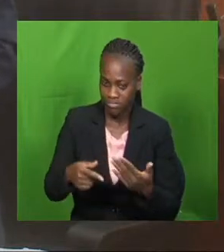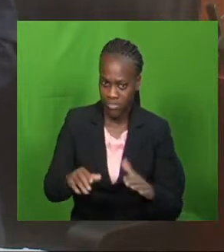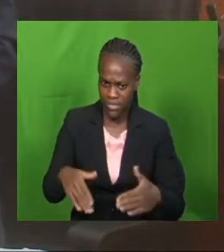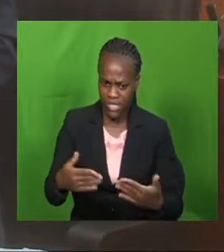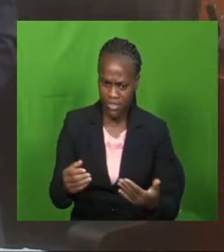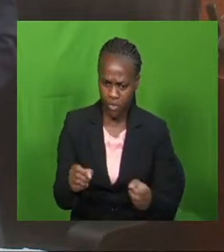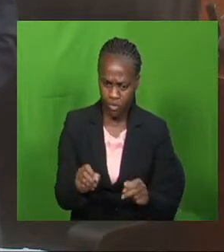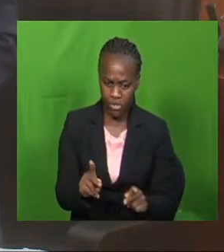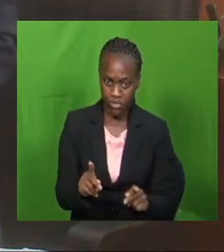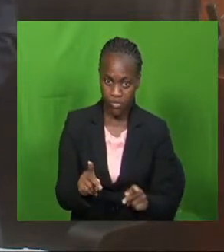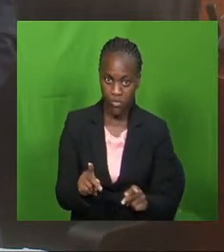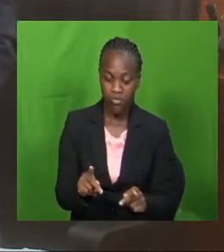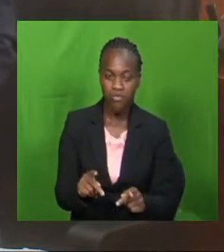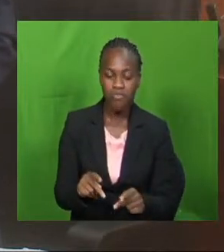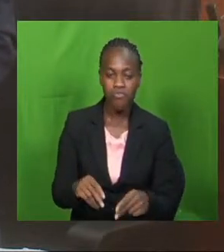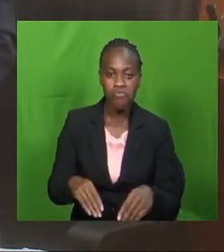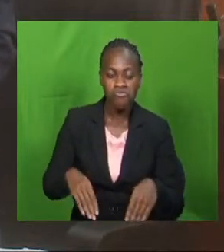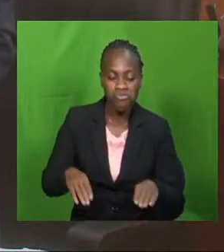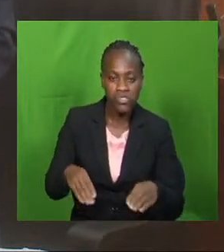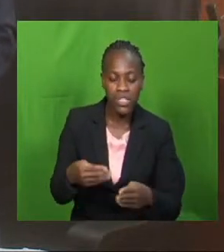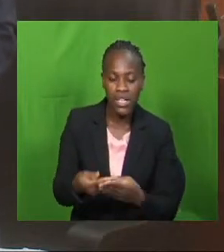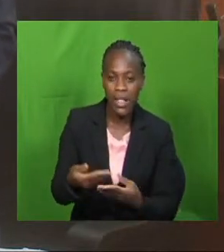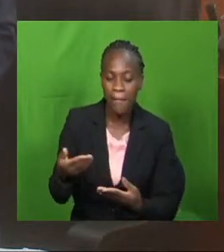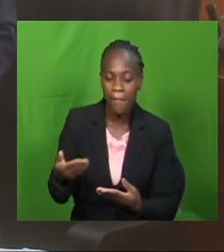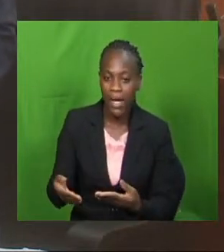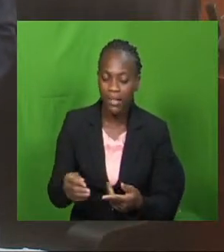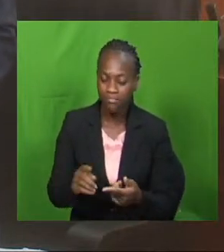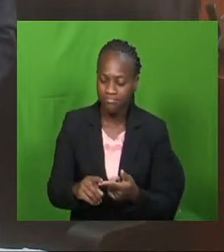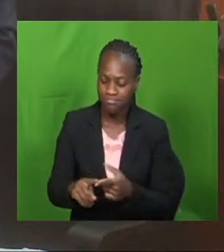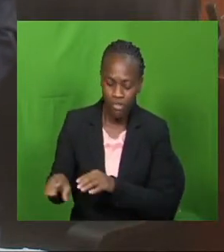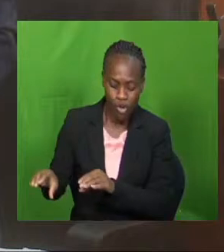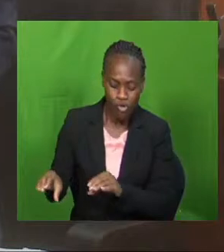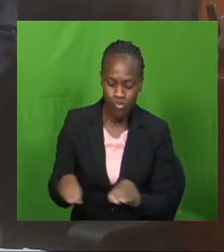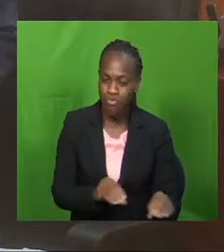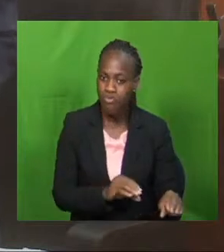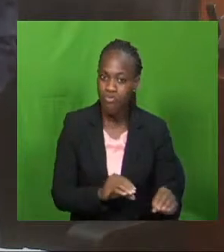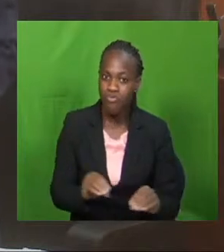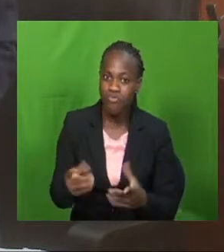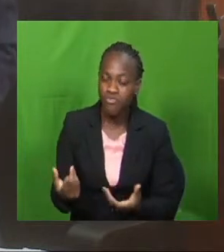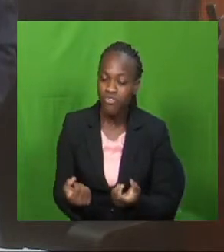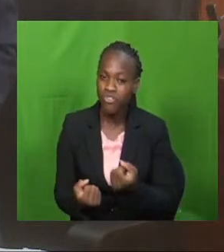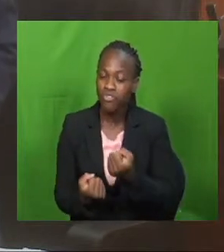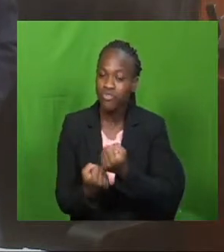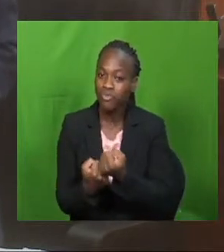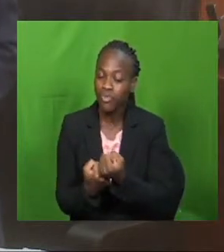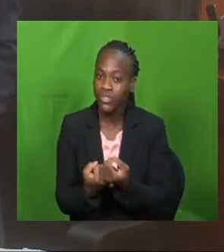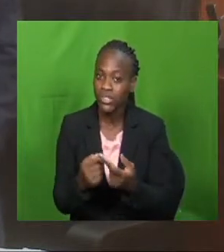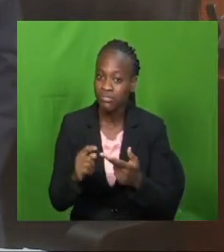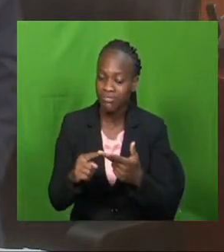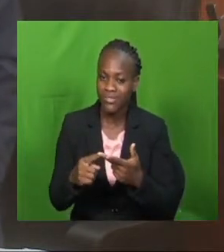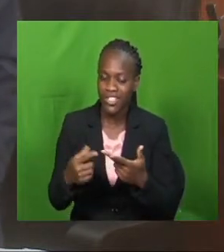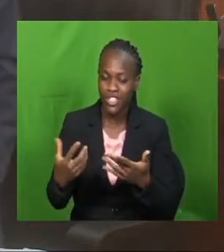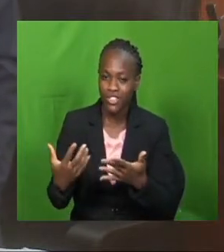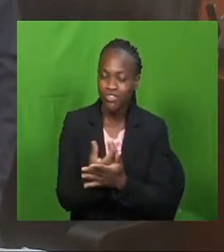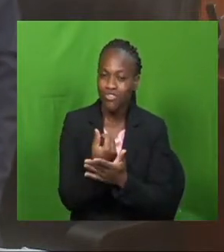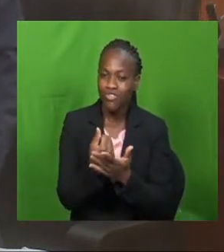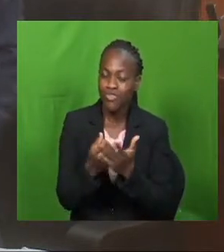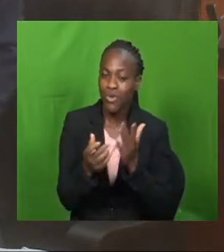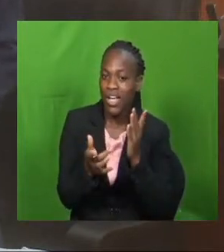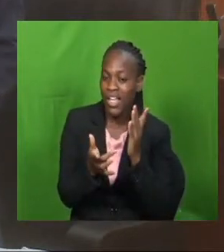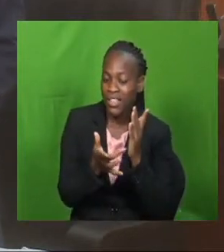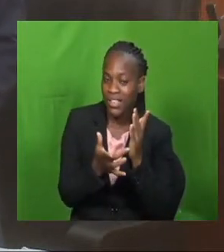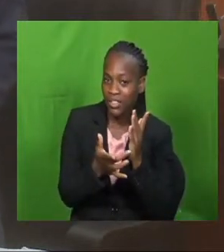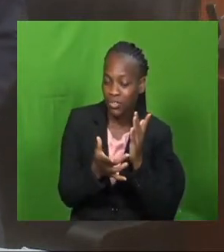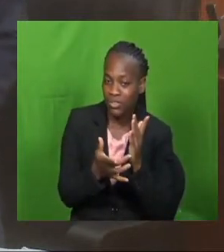and services, contribute to the movement of capital, introduce new technology to increase productivity and